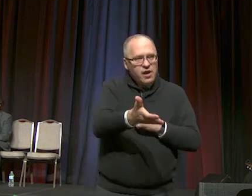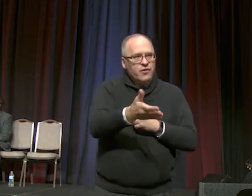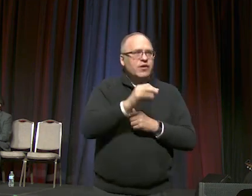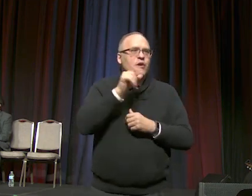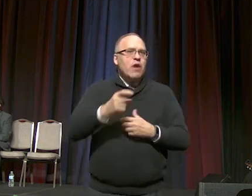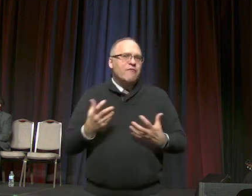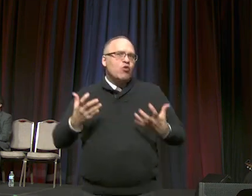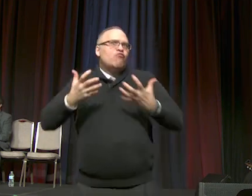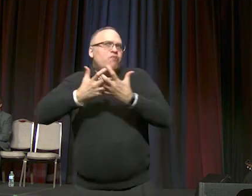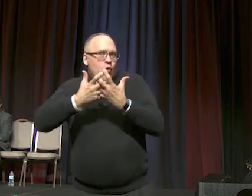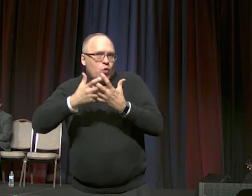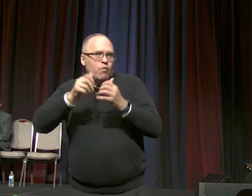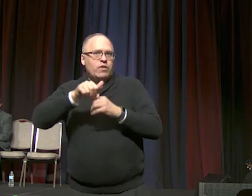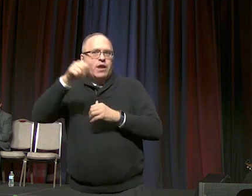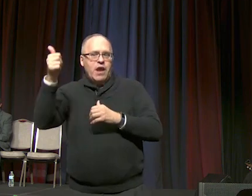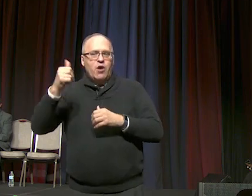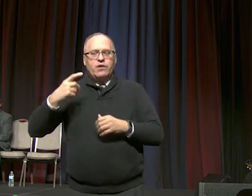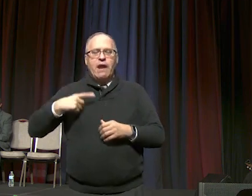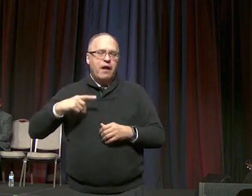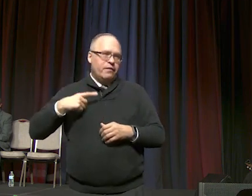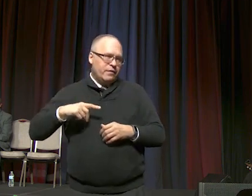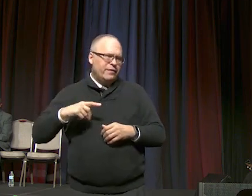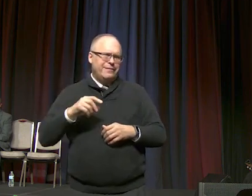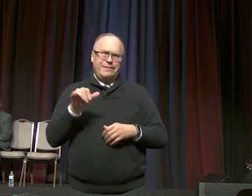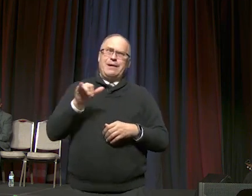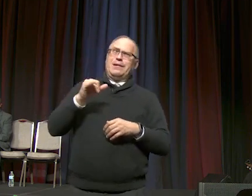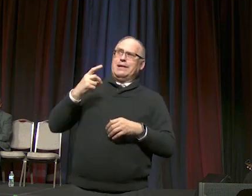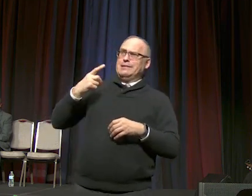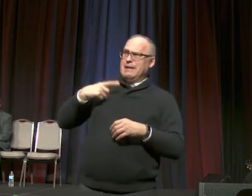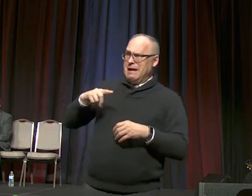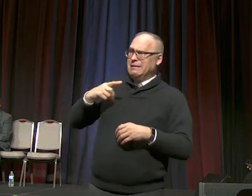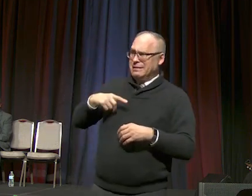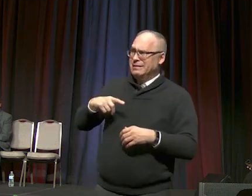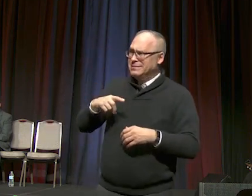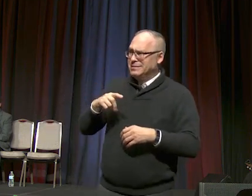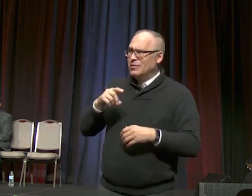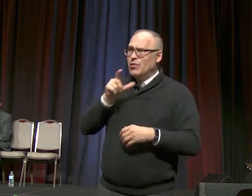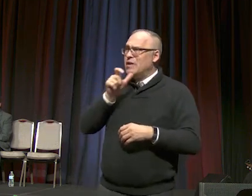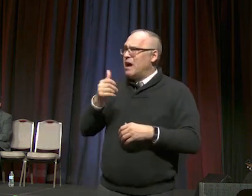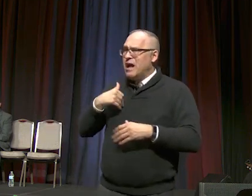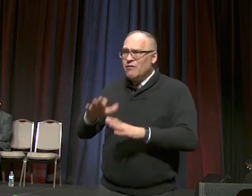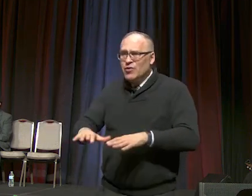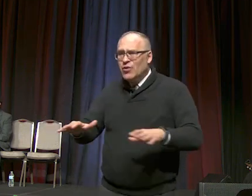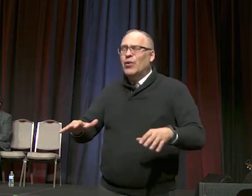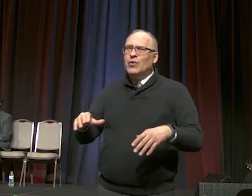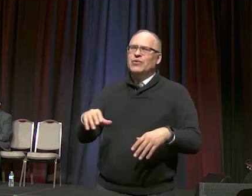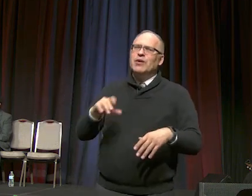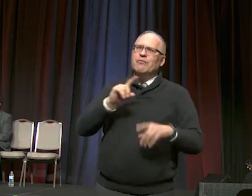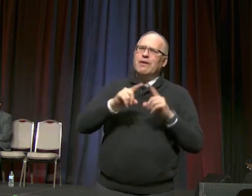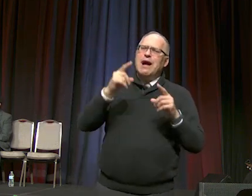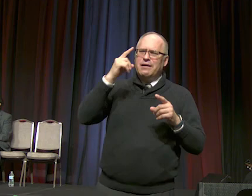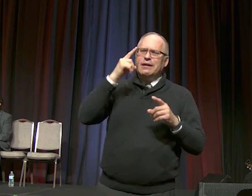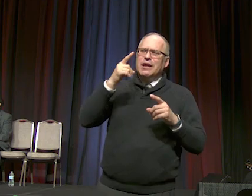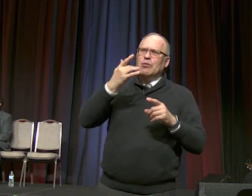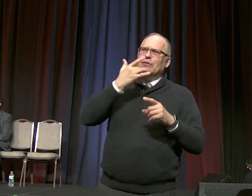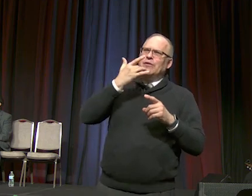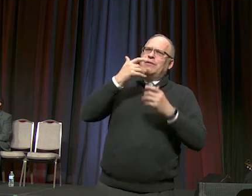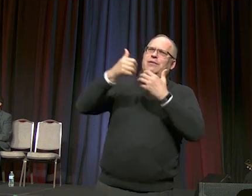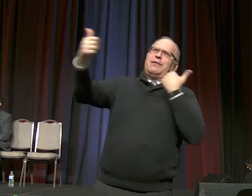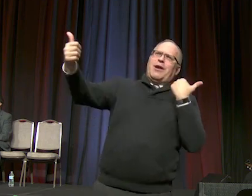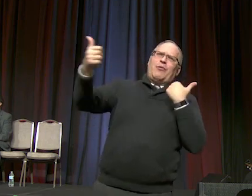with another delegate. And I'm sure another delegate as a parent would appreciate having a different room. So,